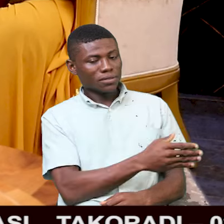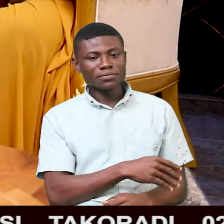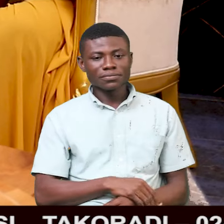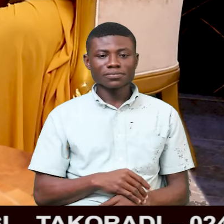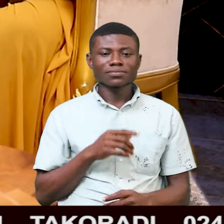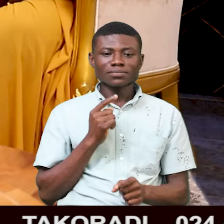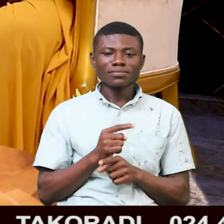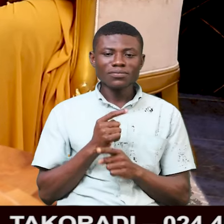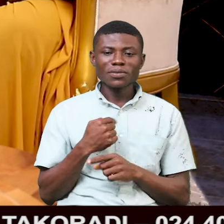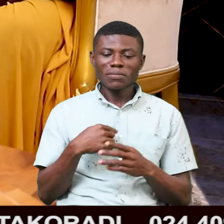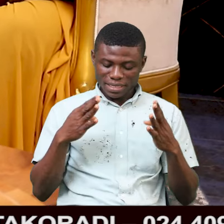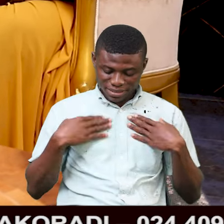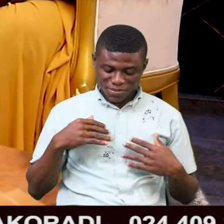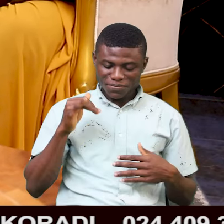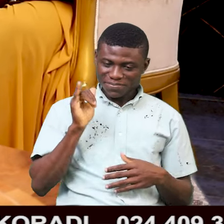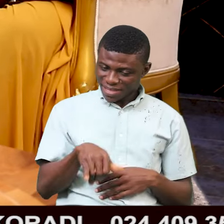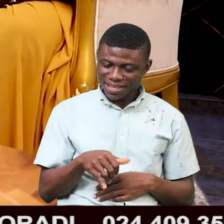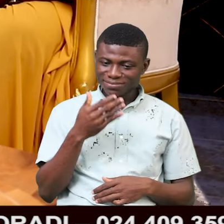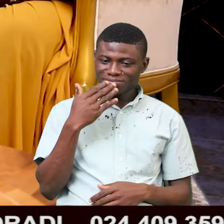it. Yeah. Just ask that, Papa.